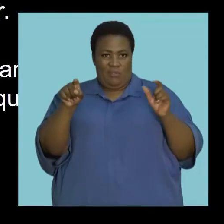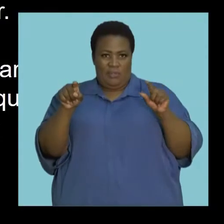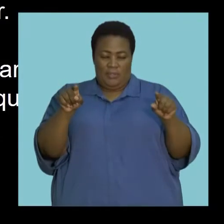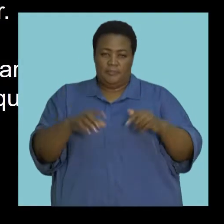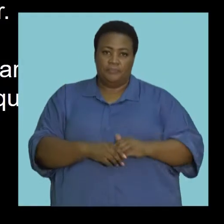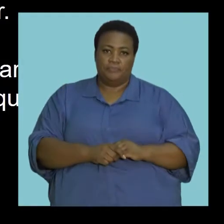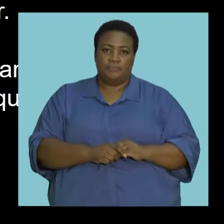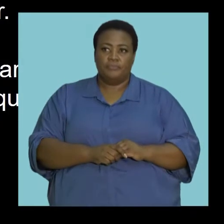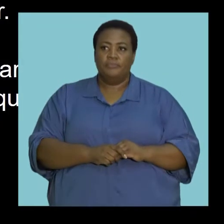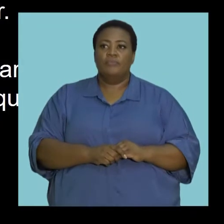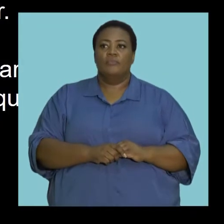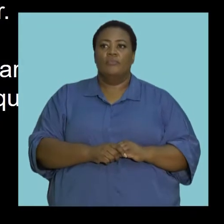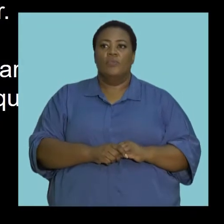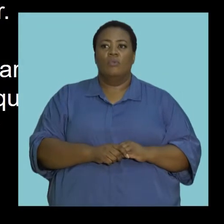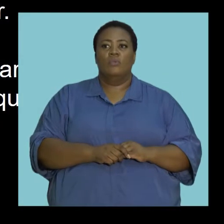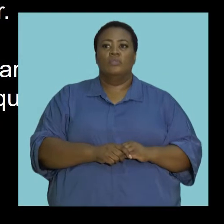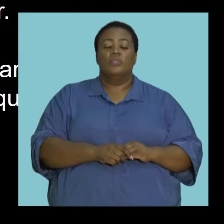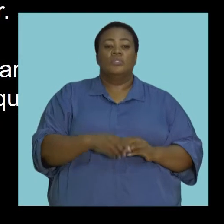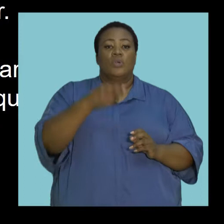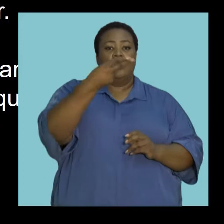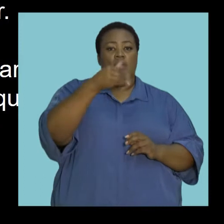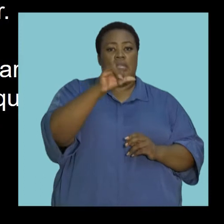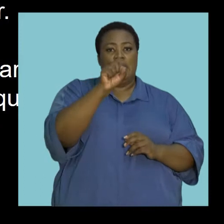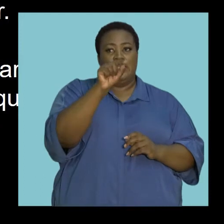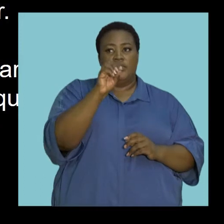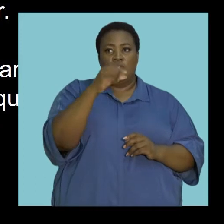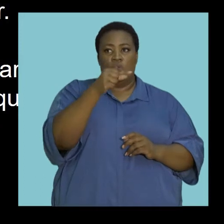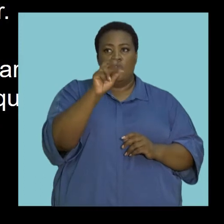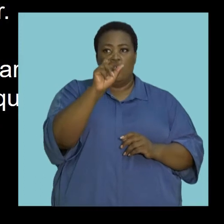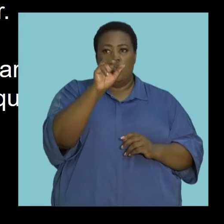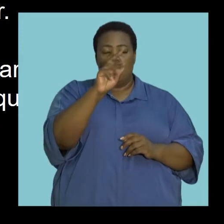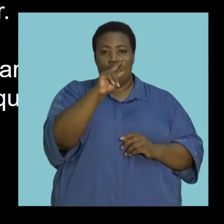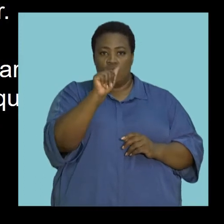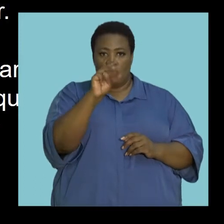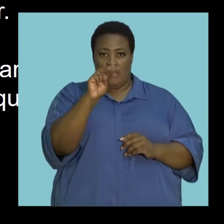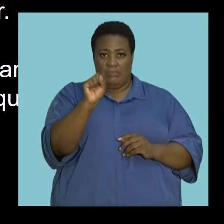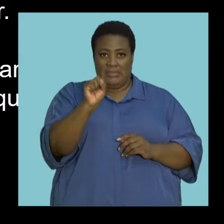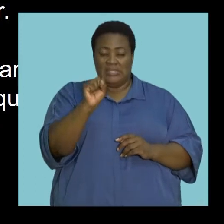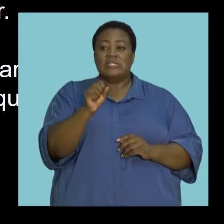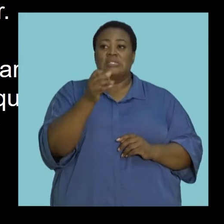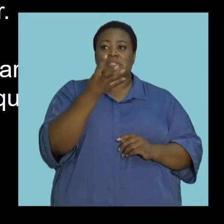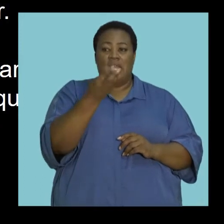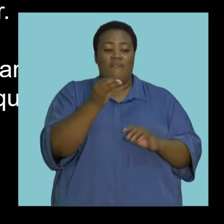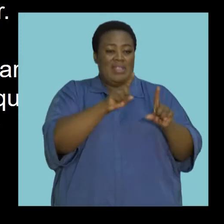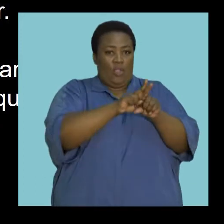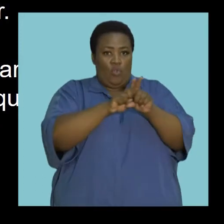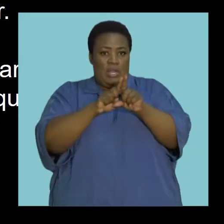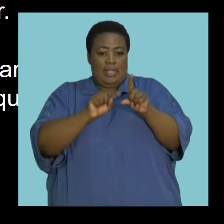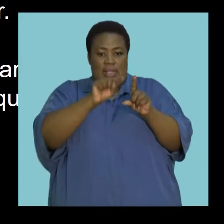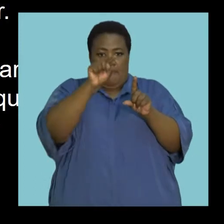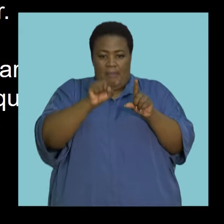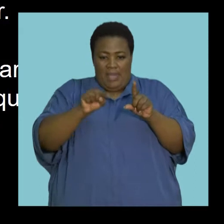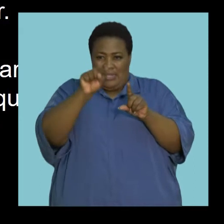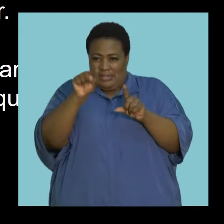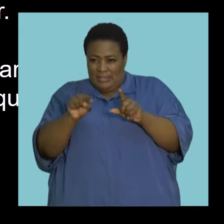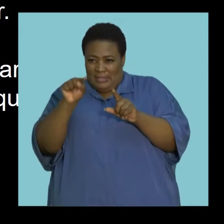cool. Histograms have connected bars displaying continuous data, meaning the information from one leads